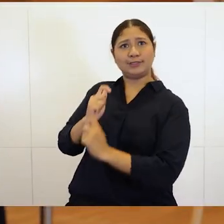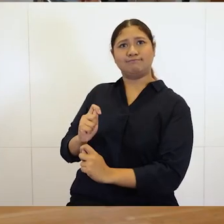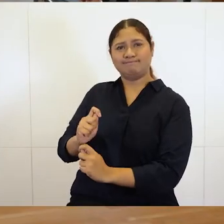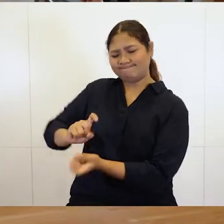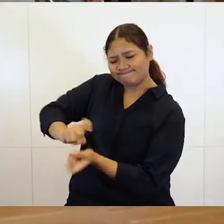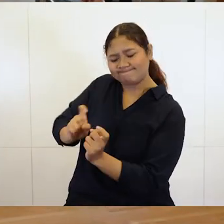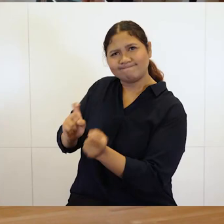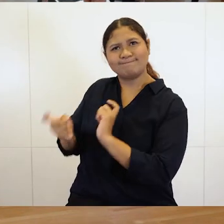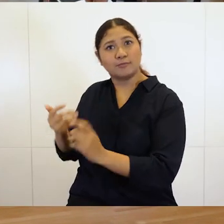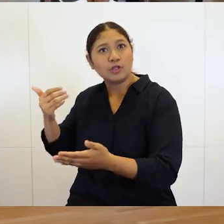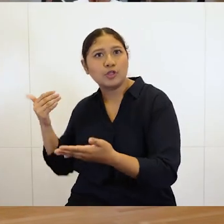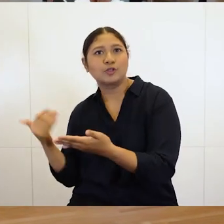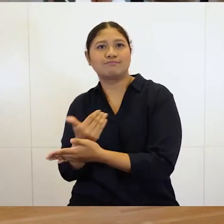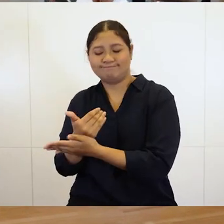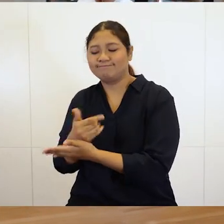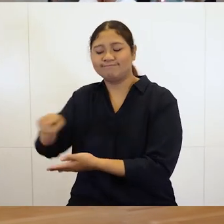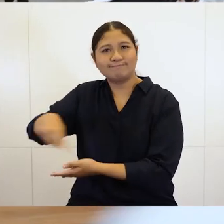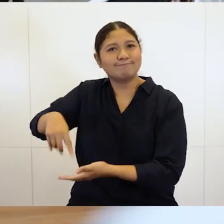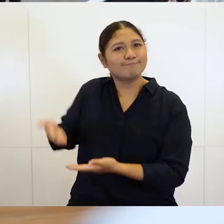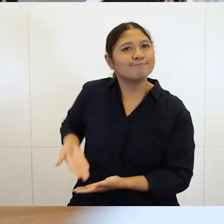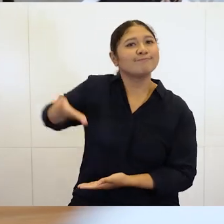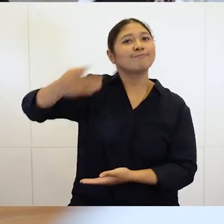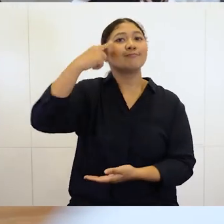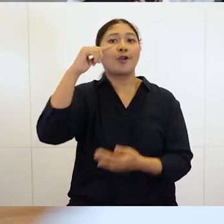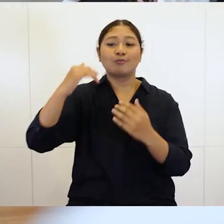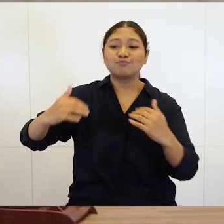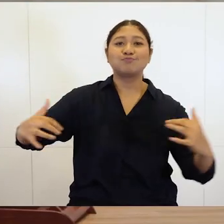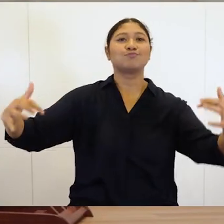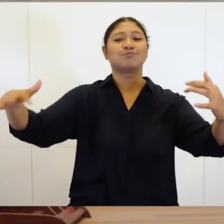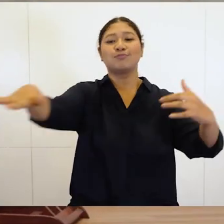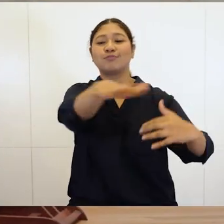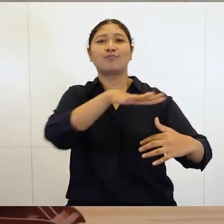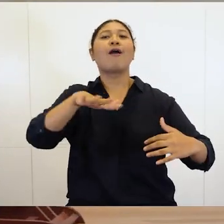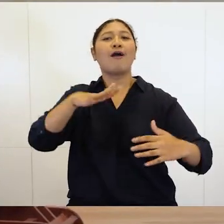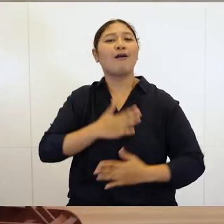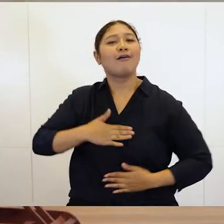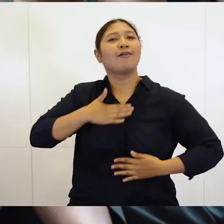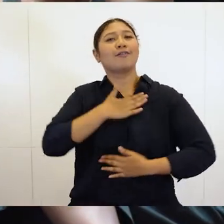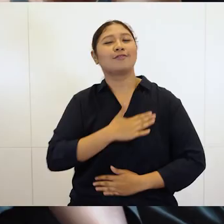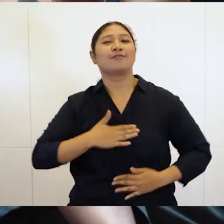find new ways to interpret and new ways to present our art form to the audiences today.